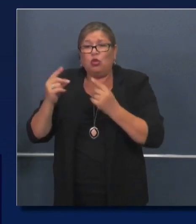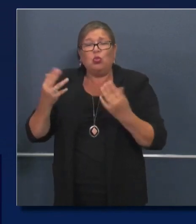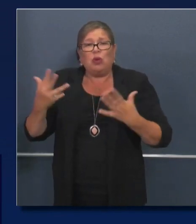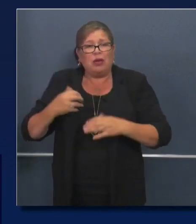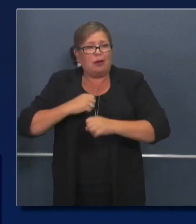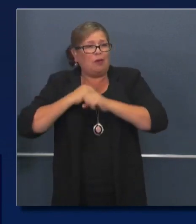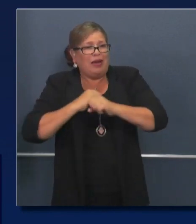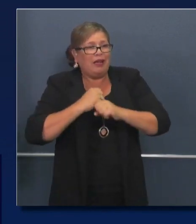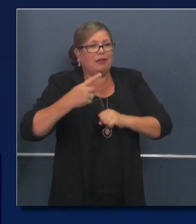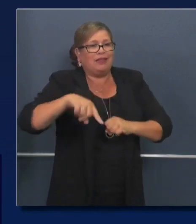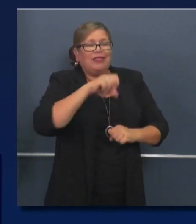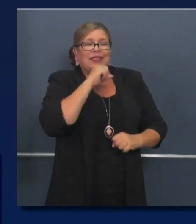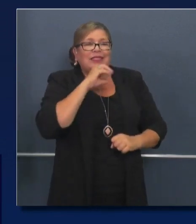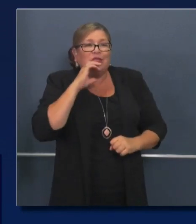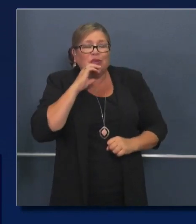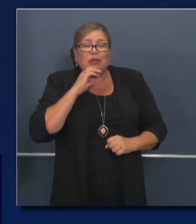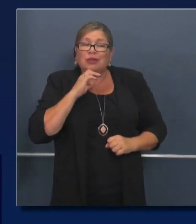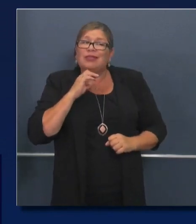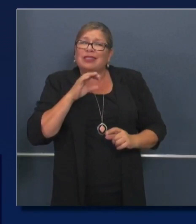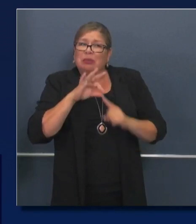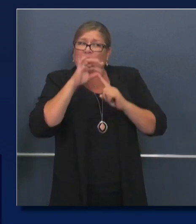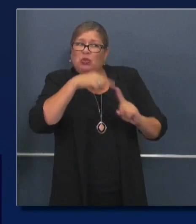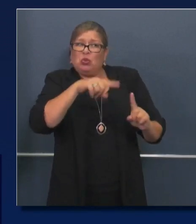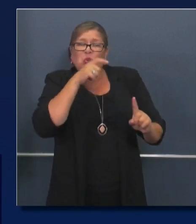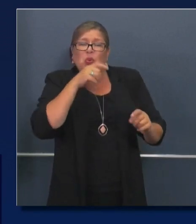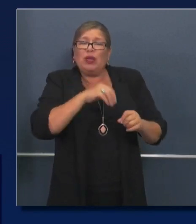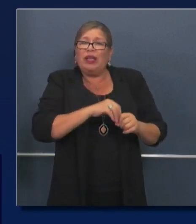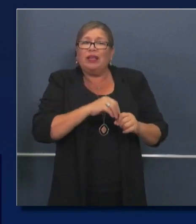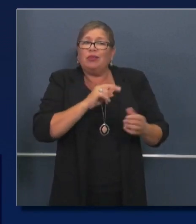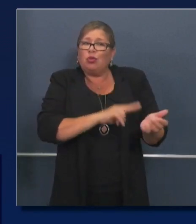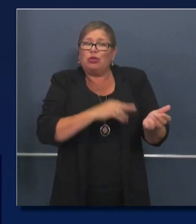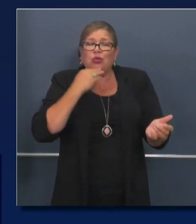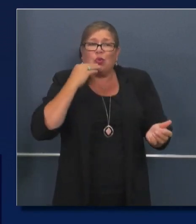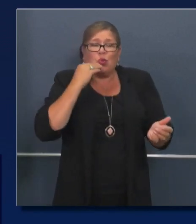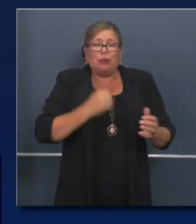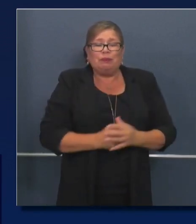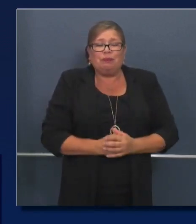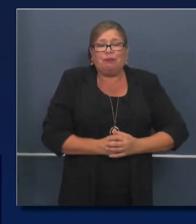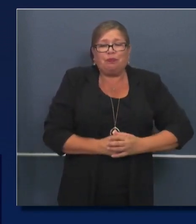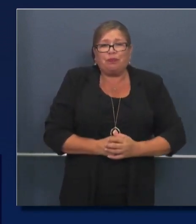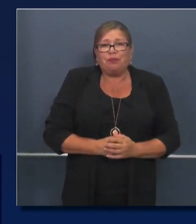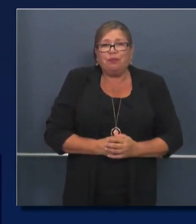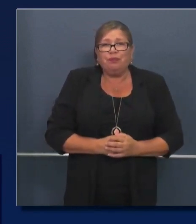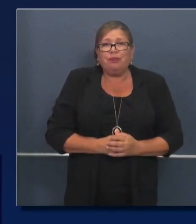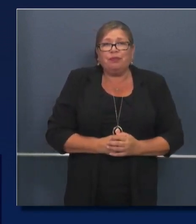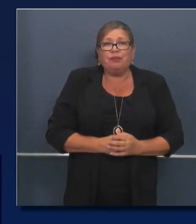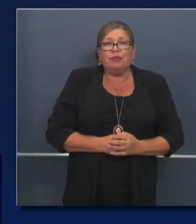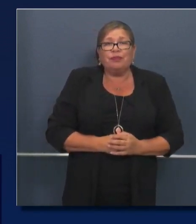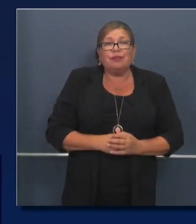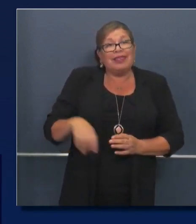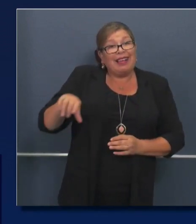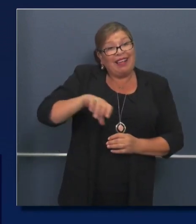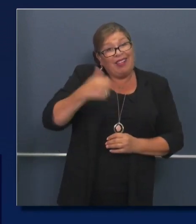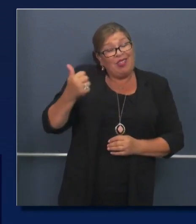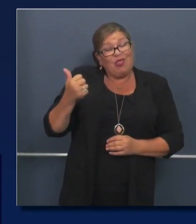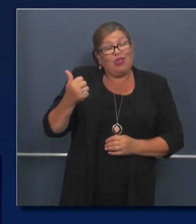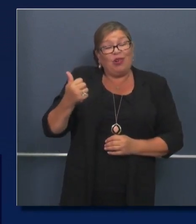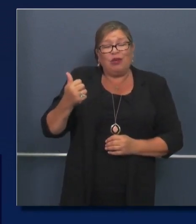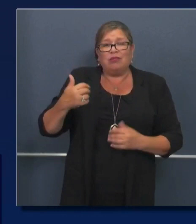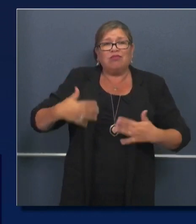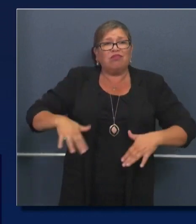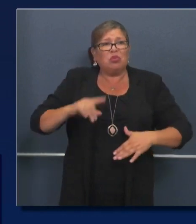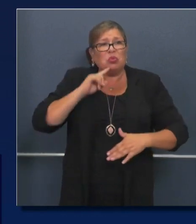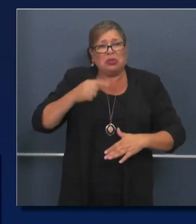particularly those in our nursing homes. Project Room Key, I'm so proud of this. Just 8 weeks ago, can you imagine a state in just